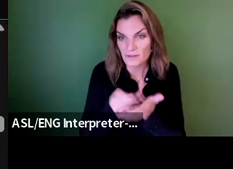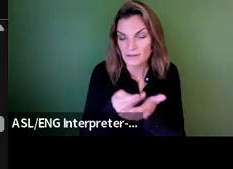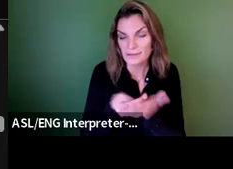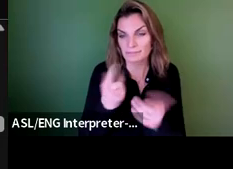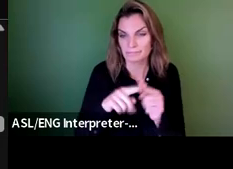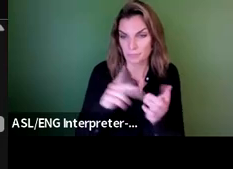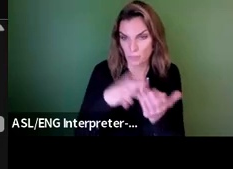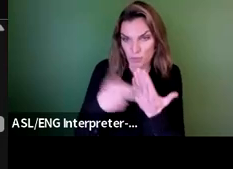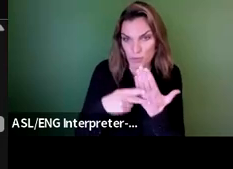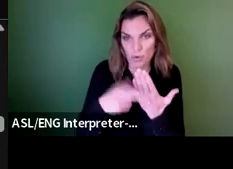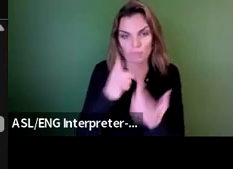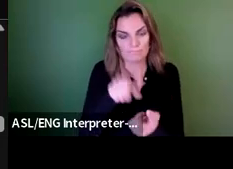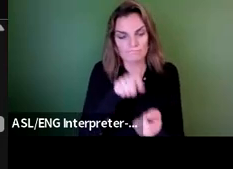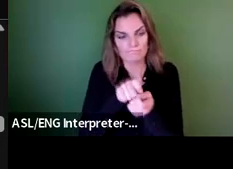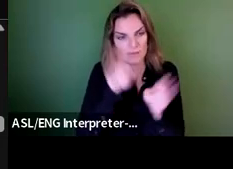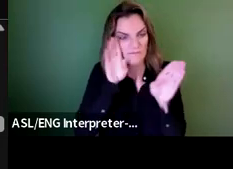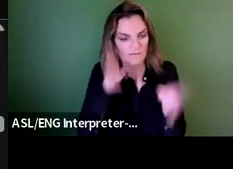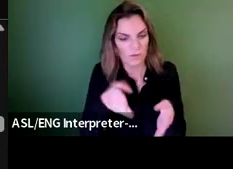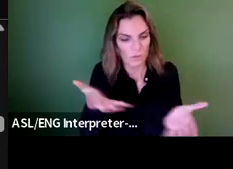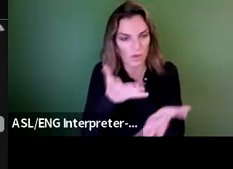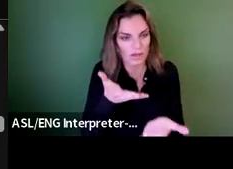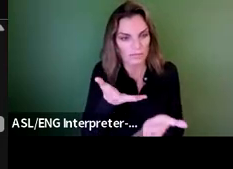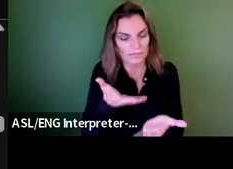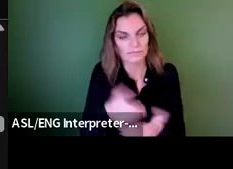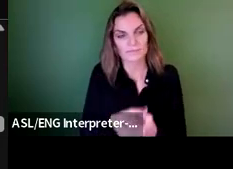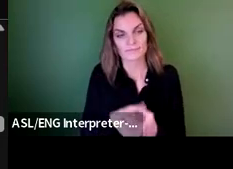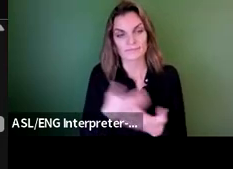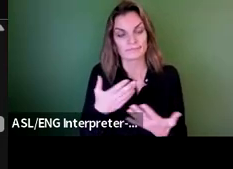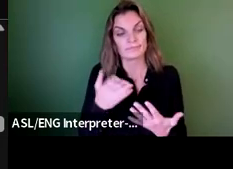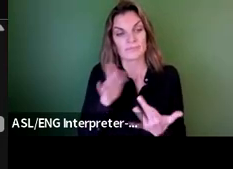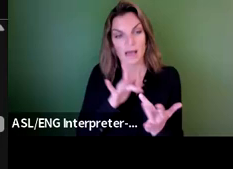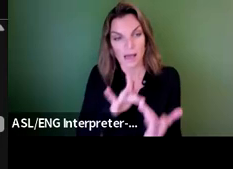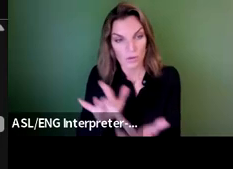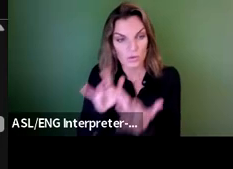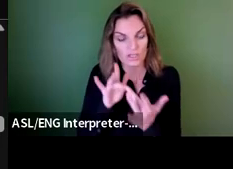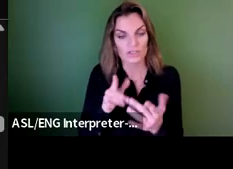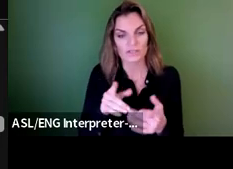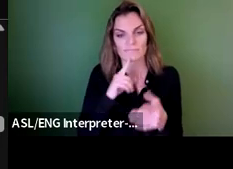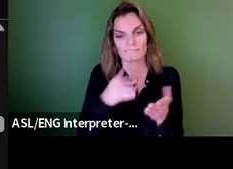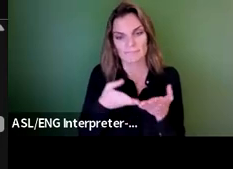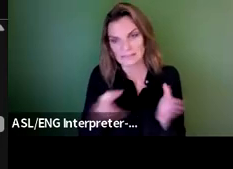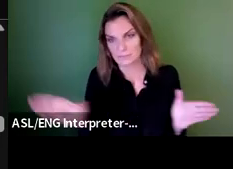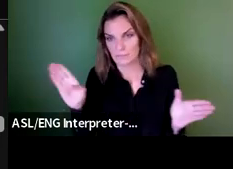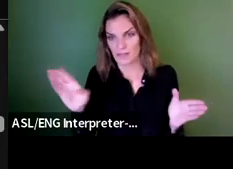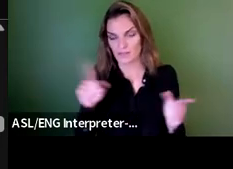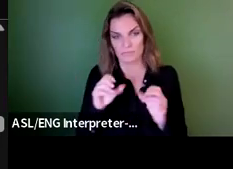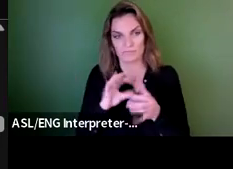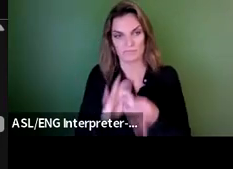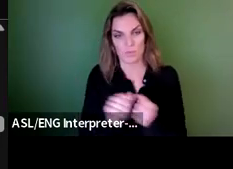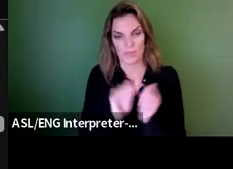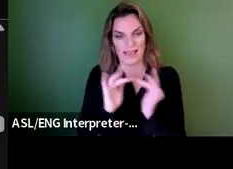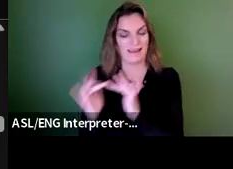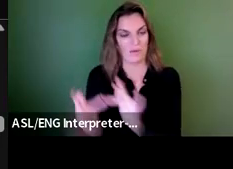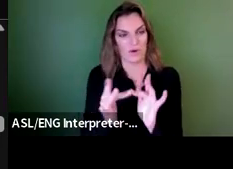program focus, where you're going to do outreach and expansion of the network. So that